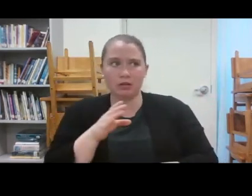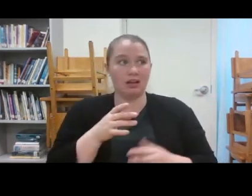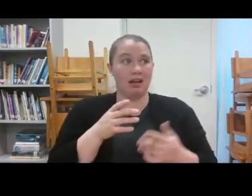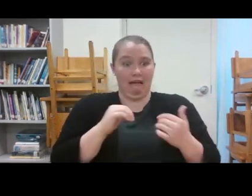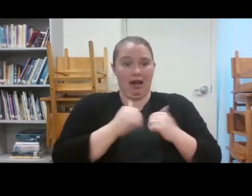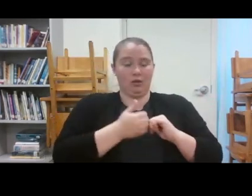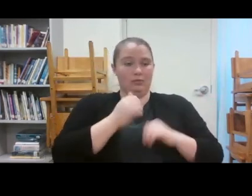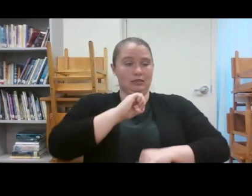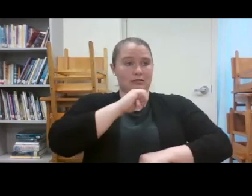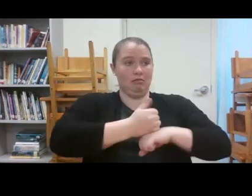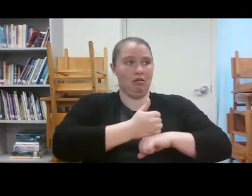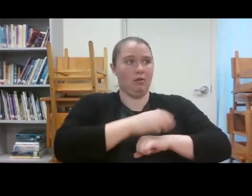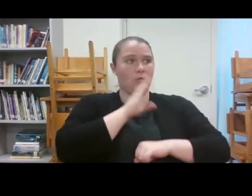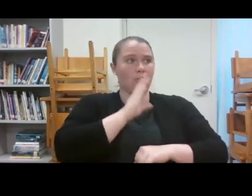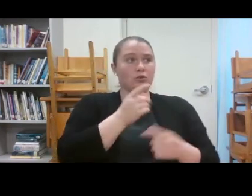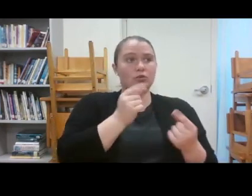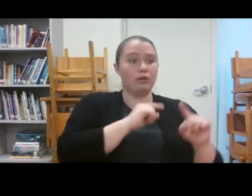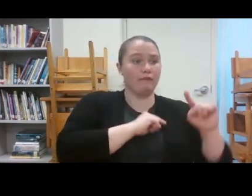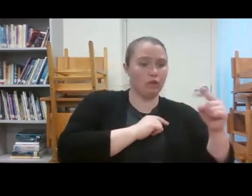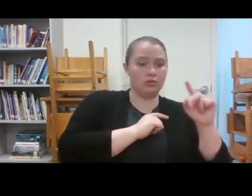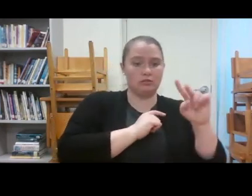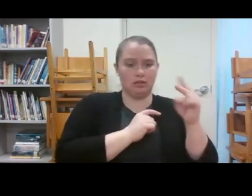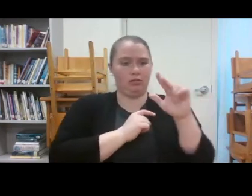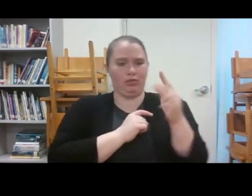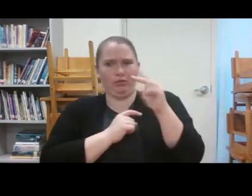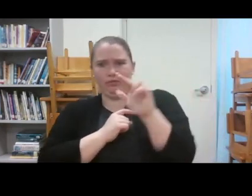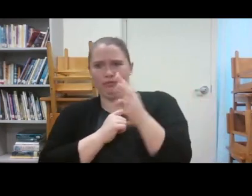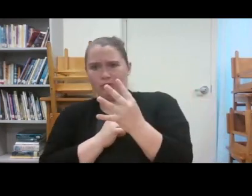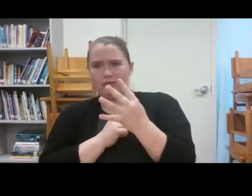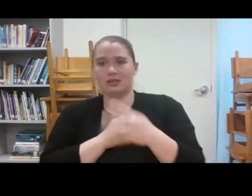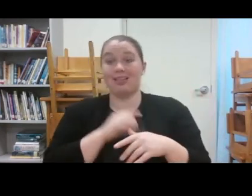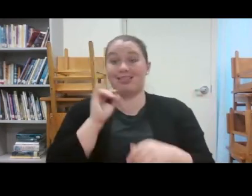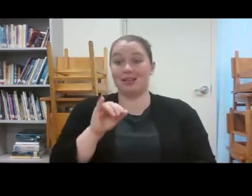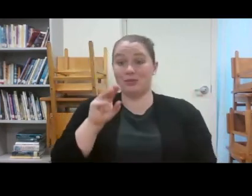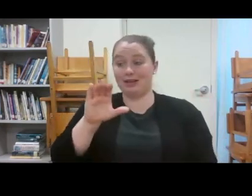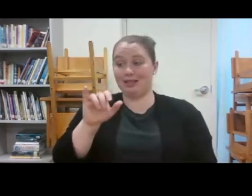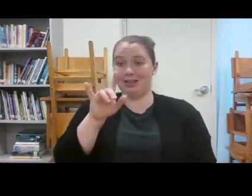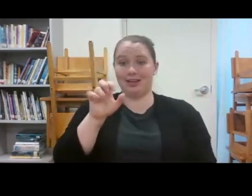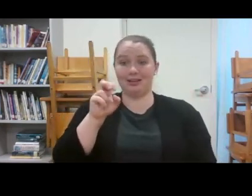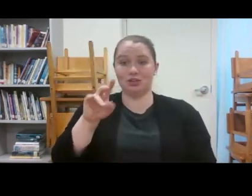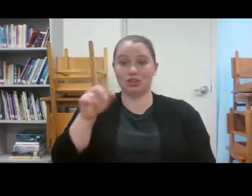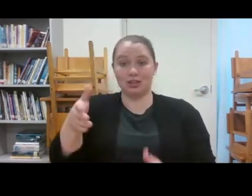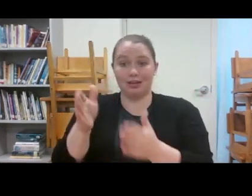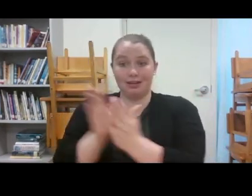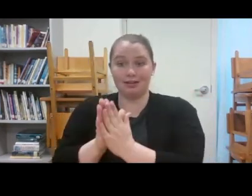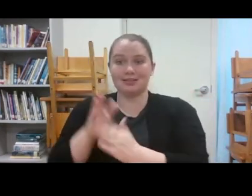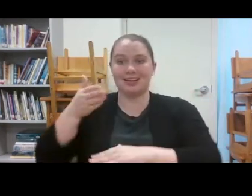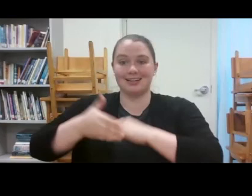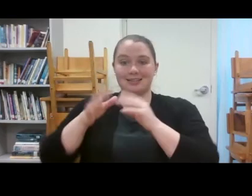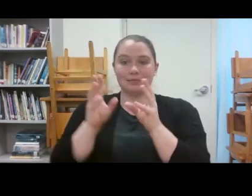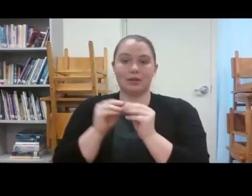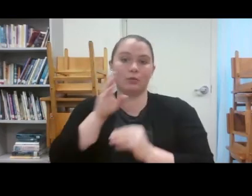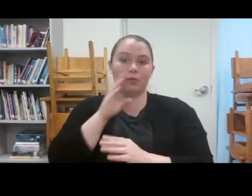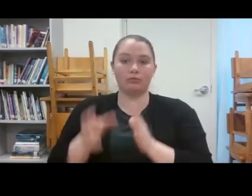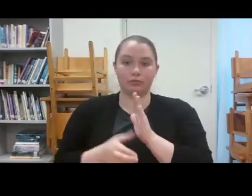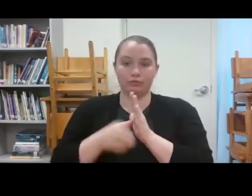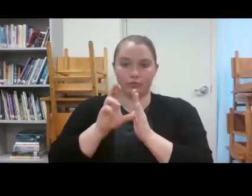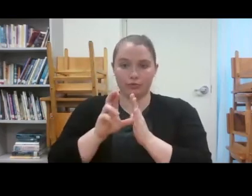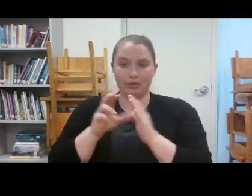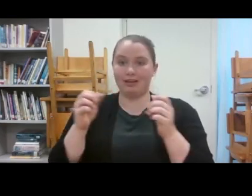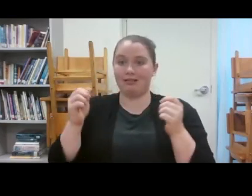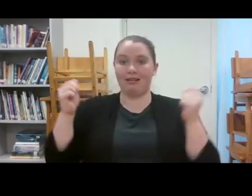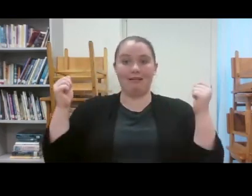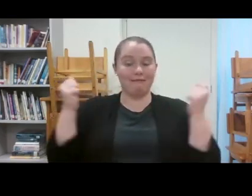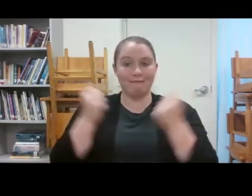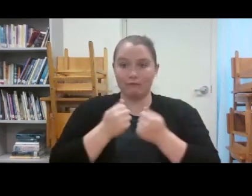happening first? And what that ties into what Mrs. Clayton was just asking is our next meeting, we're going to do a recap of everything